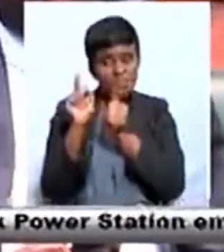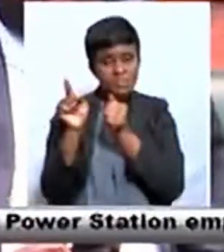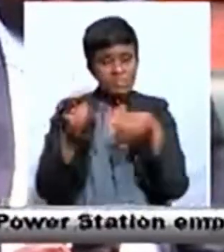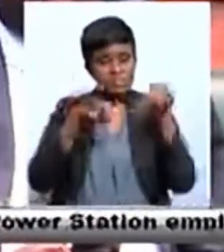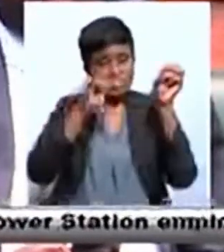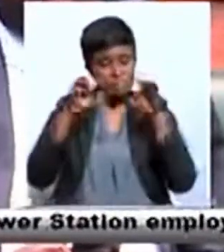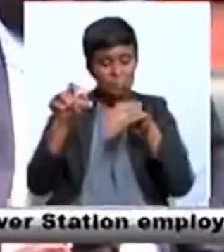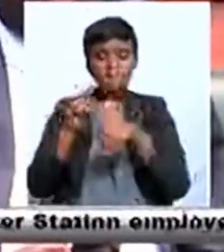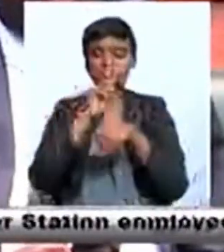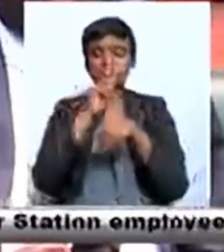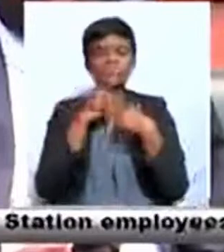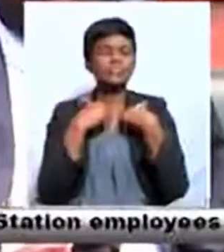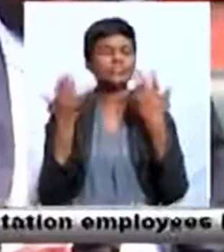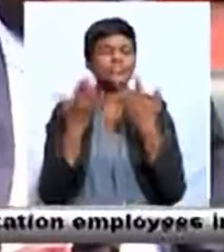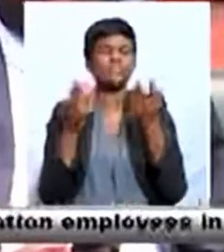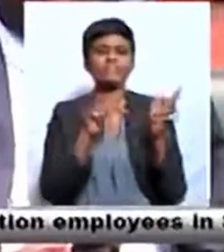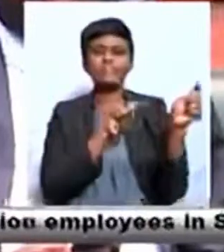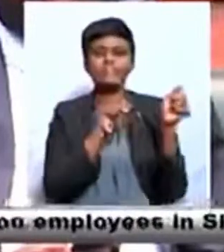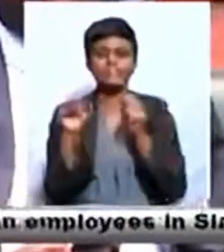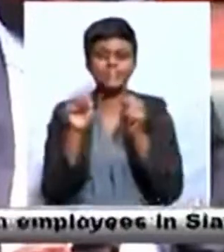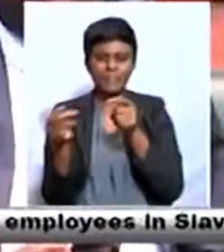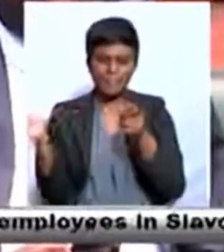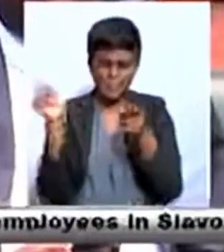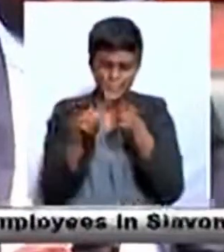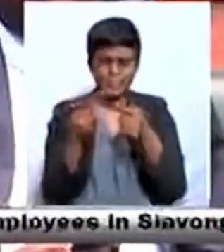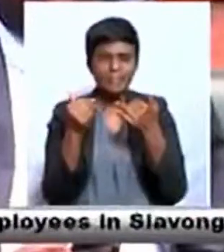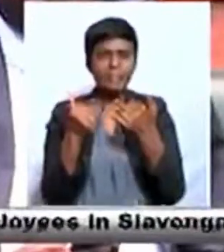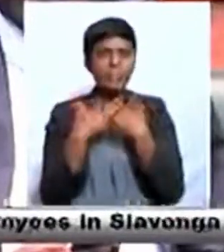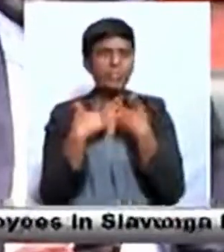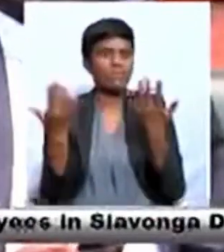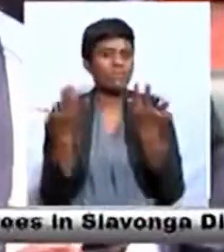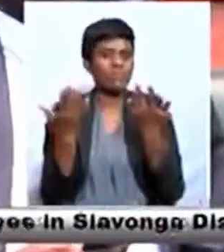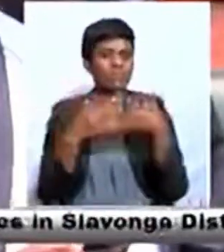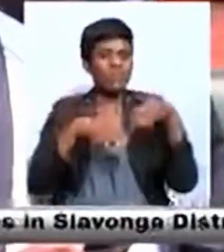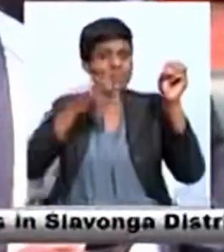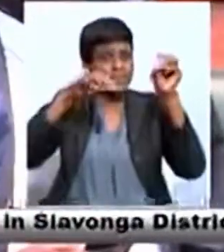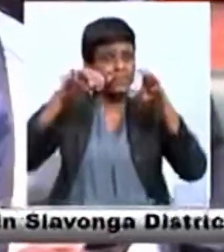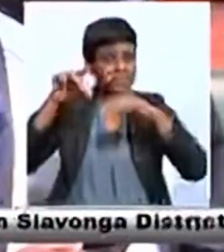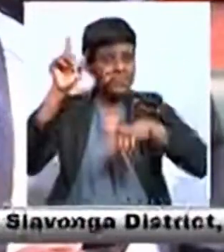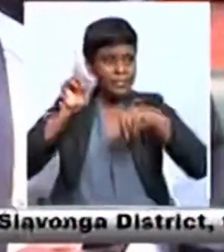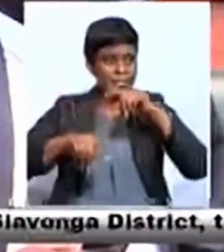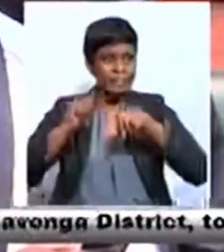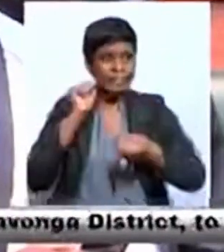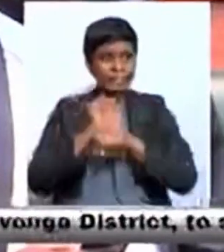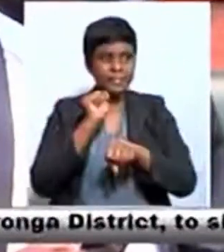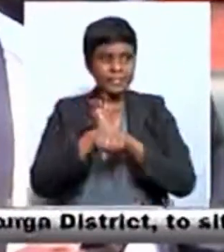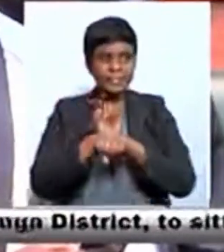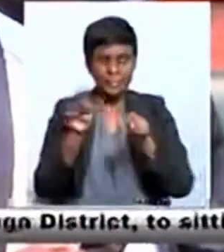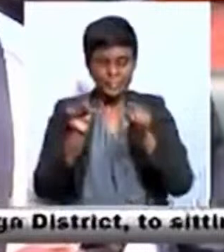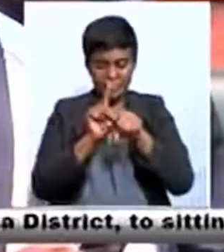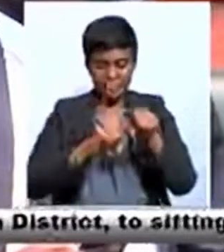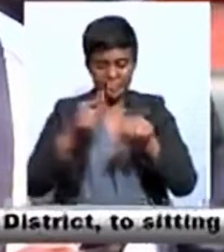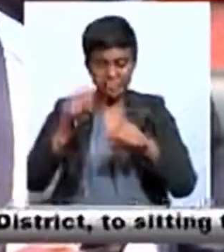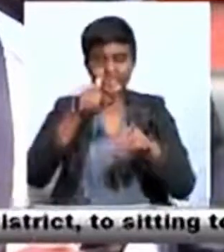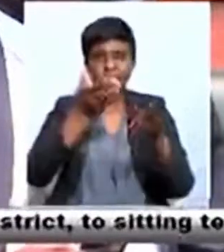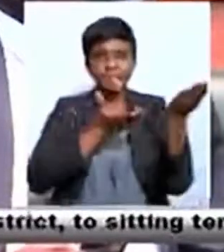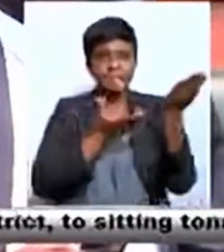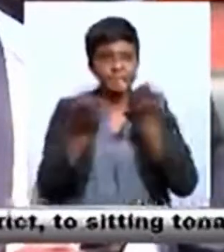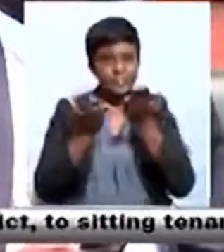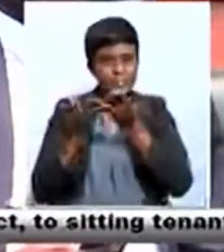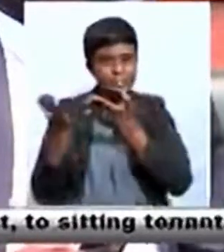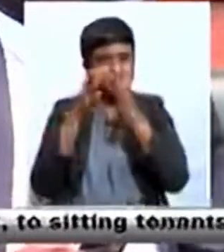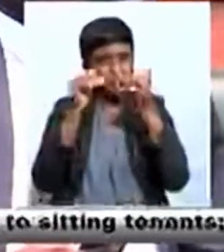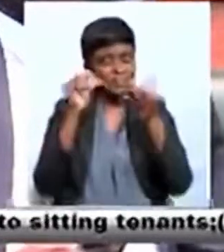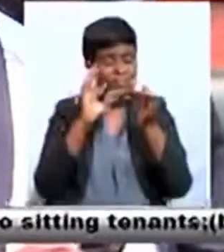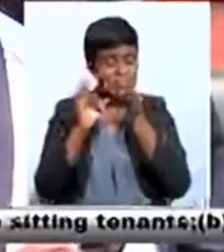no ownership. There was no transfer, even up to date. ZESCO cannot do anything. They are not maintaining those houses. If